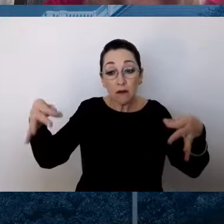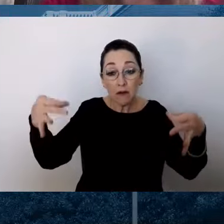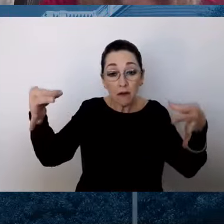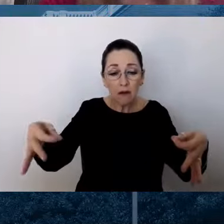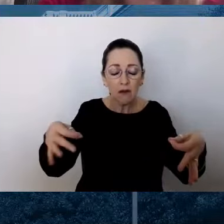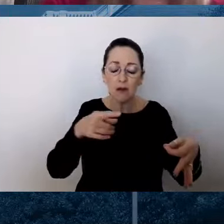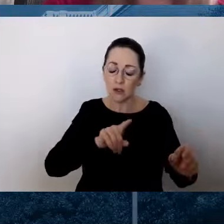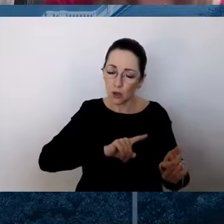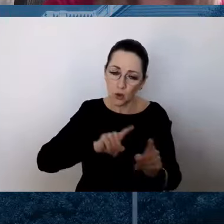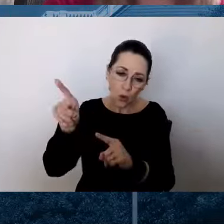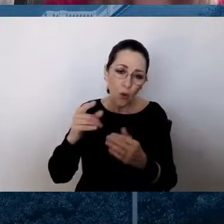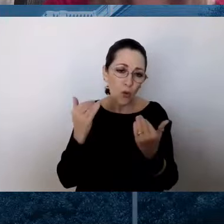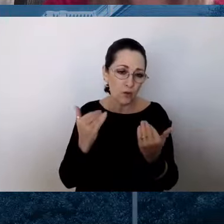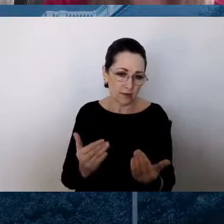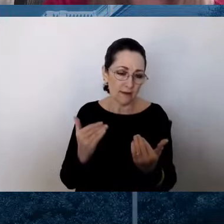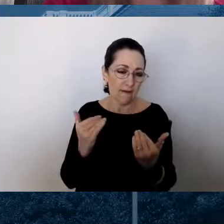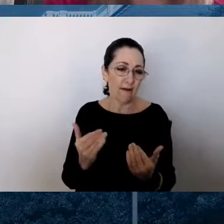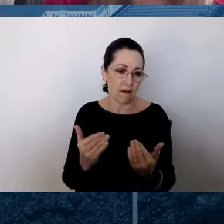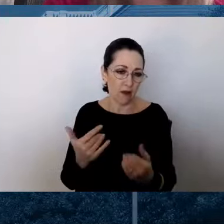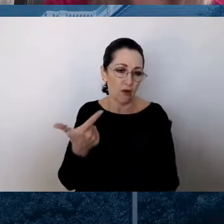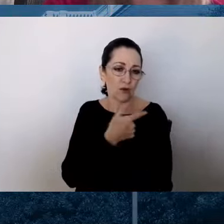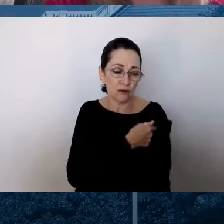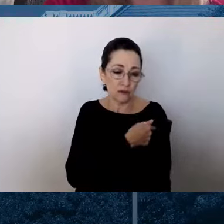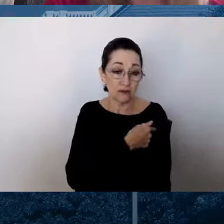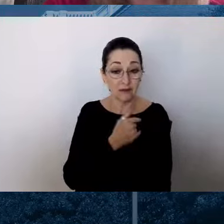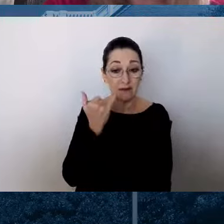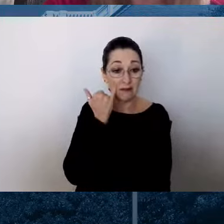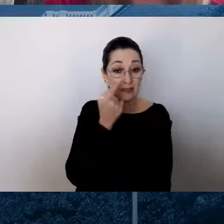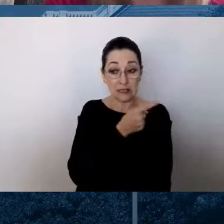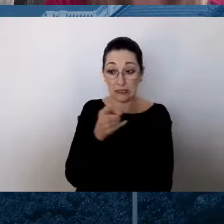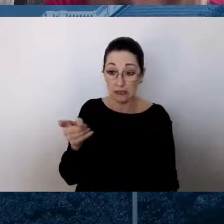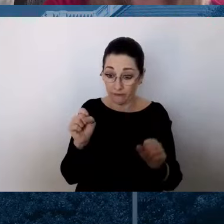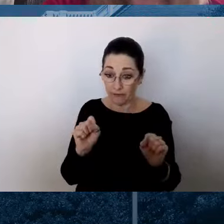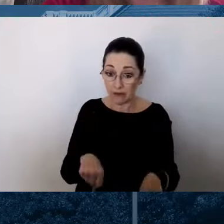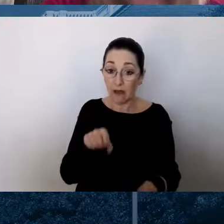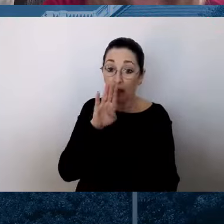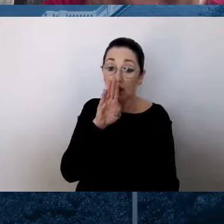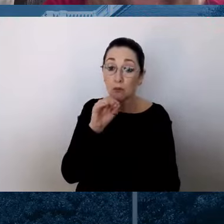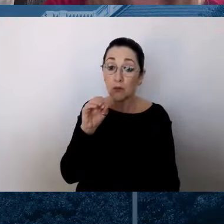it now. And if you are eligible for a booster dose of the vaccine, please